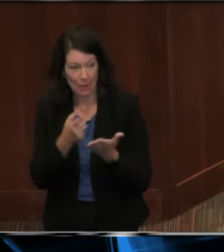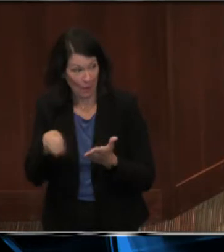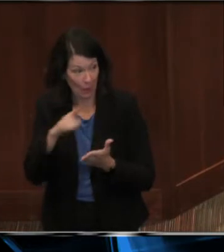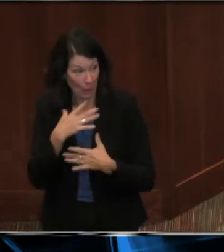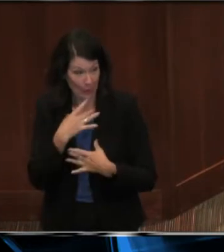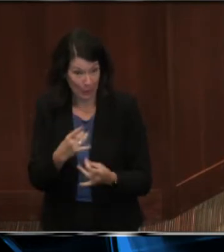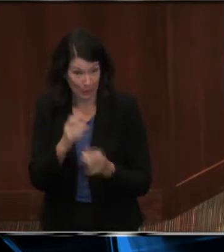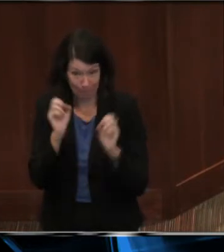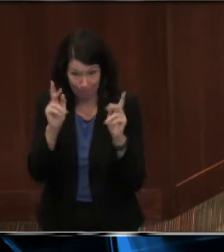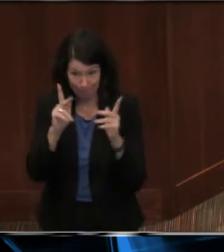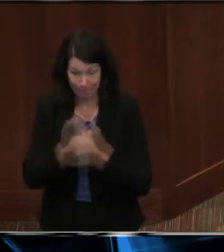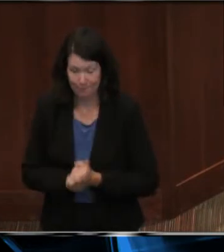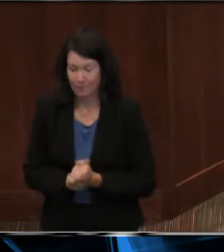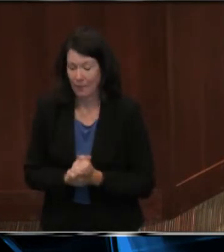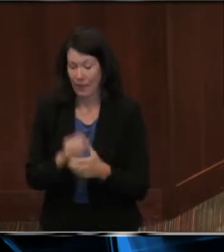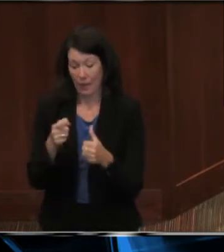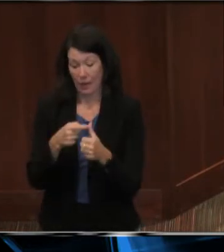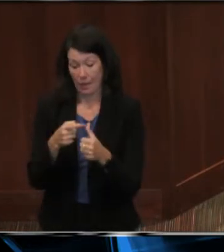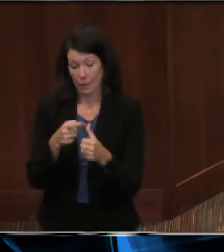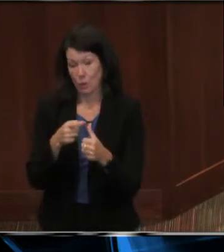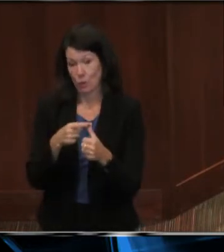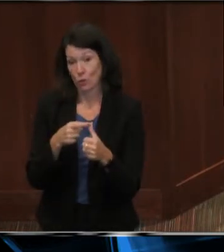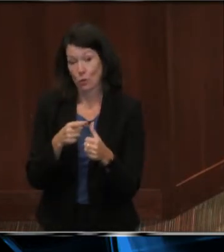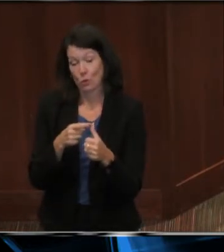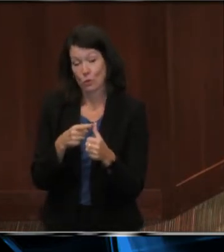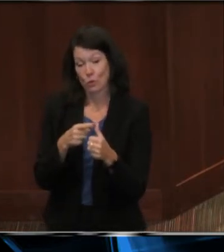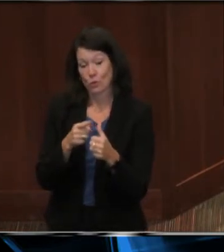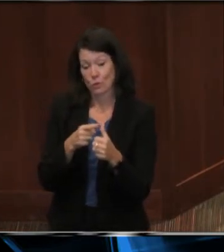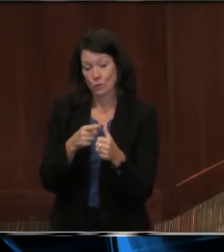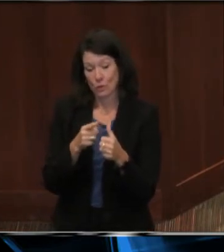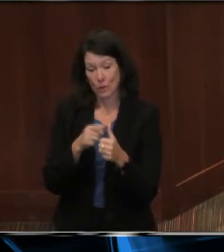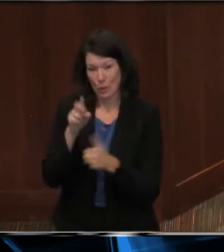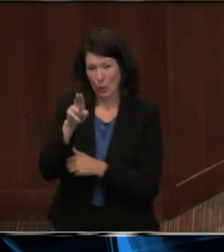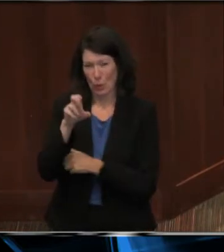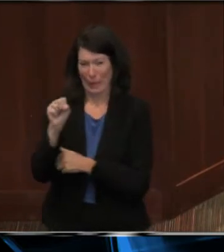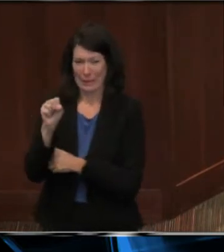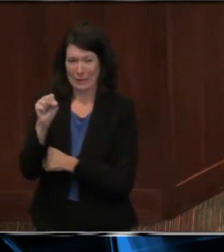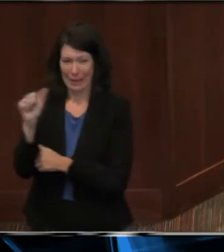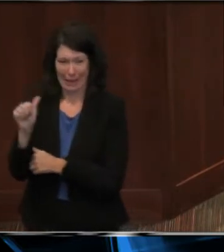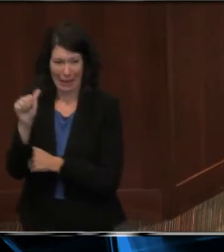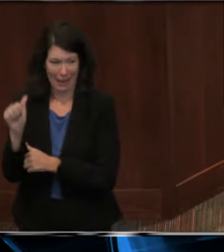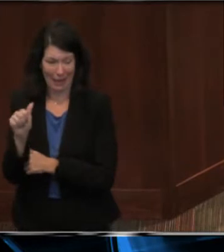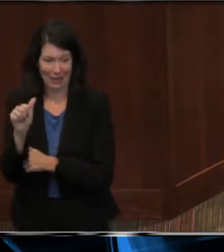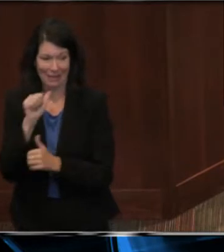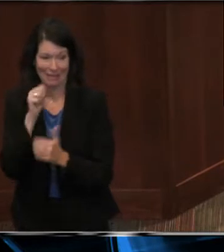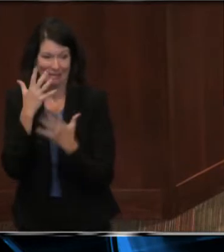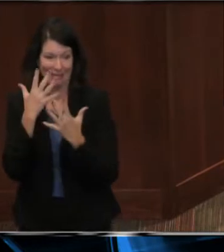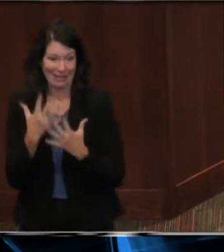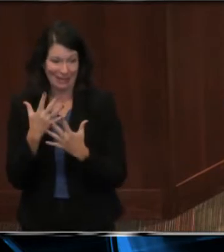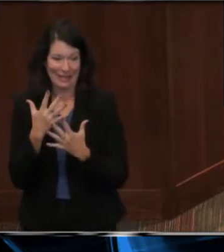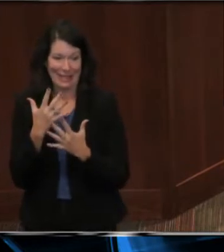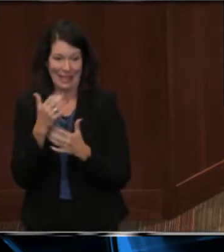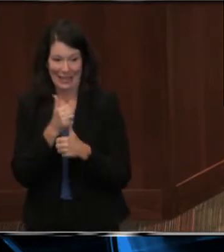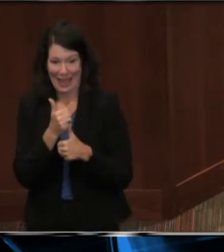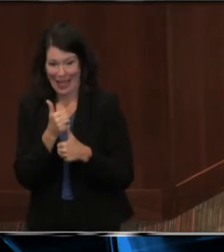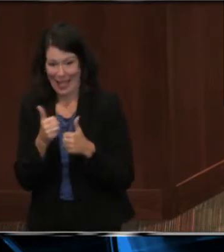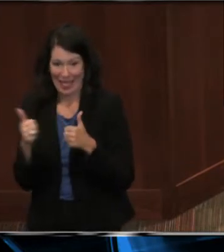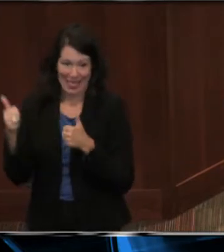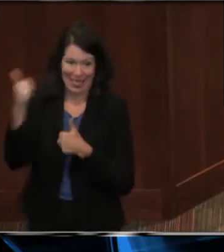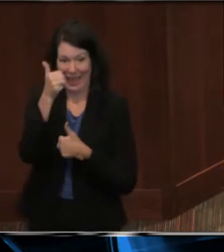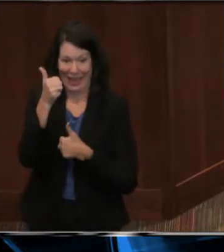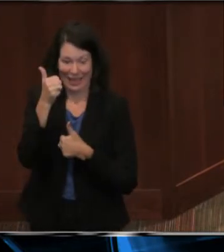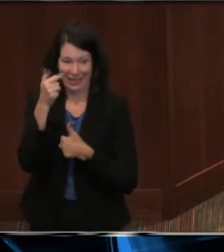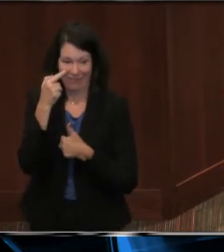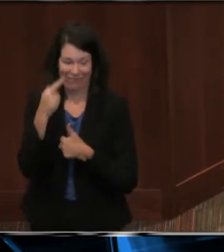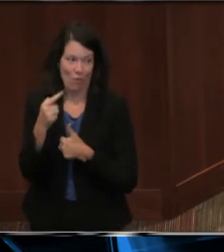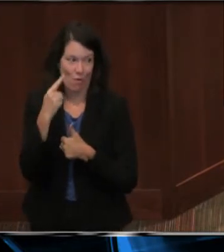interest. So the first thing I think we really need to note is that the U.S. is unfortunately in the lead here, and this is not a place